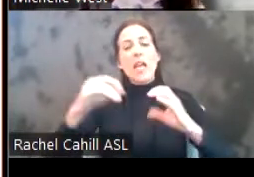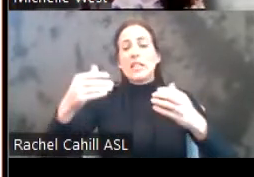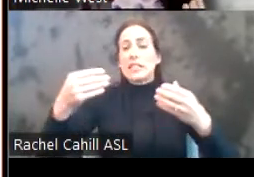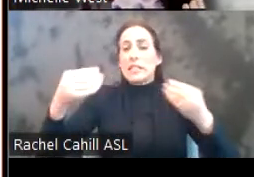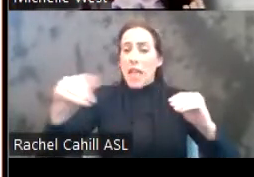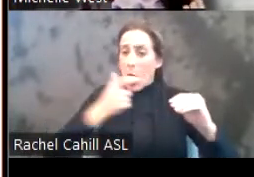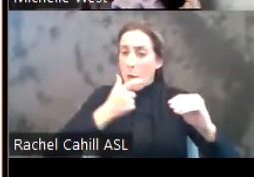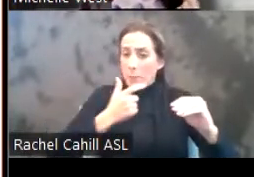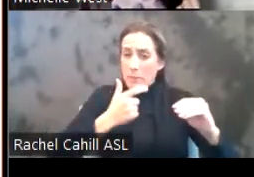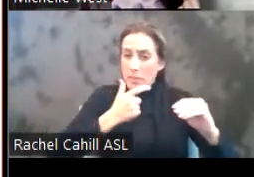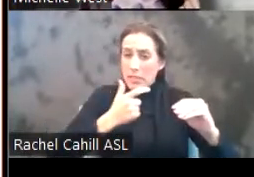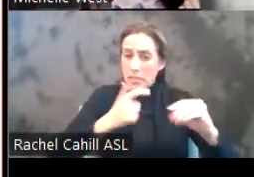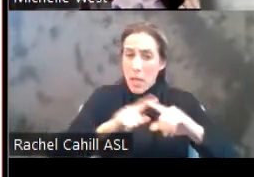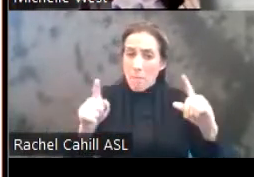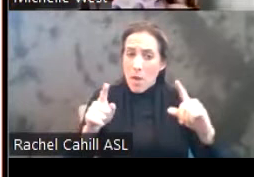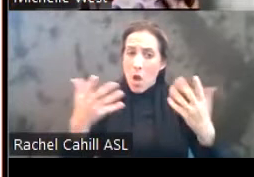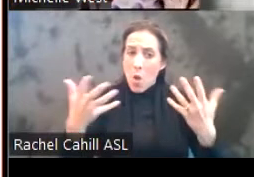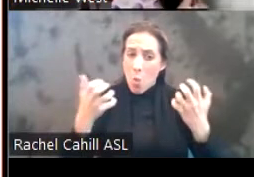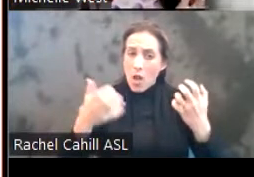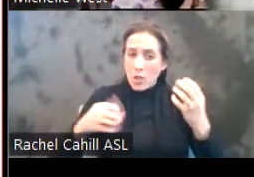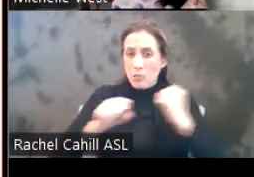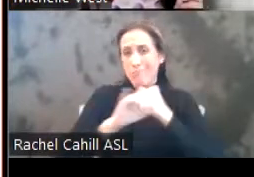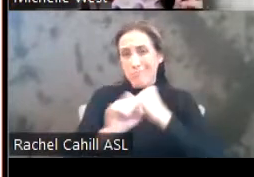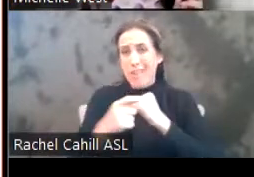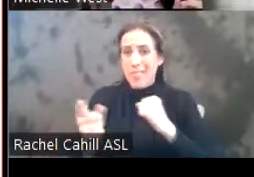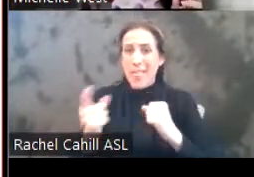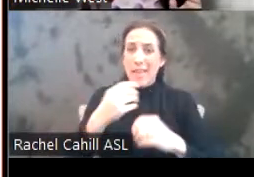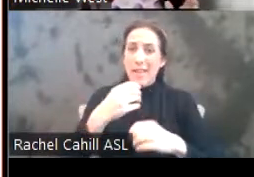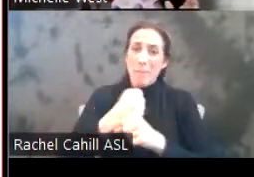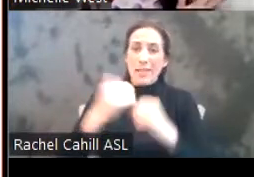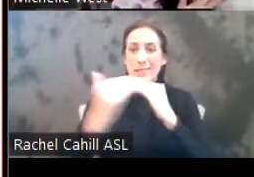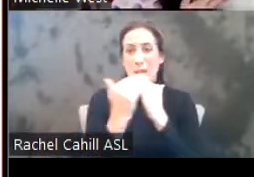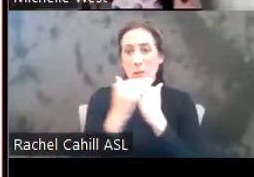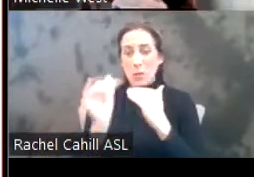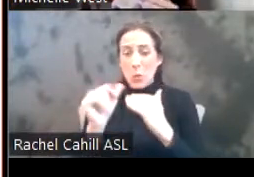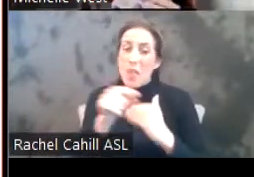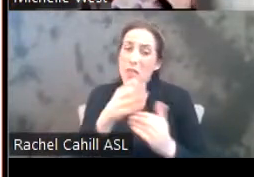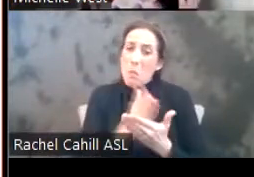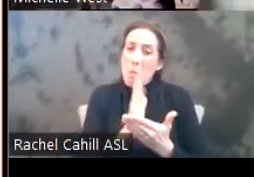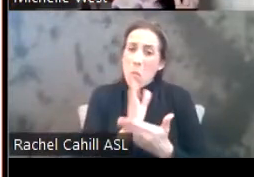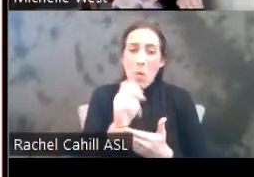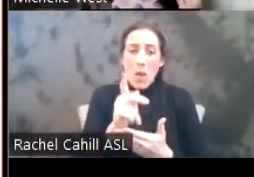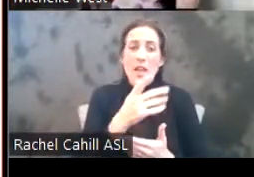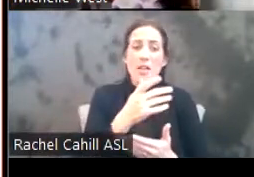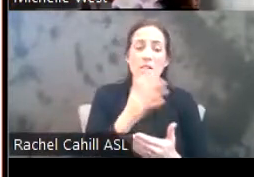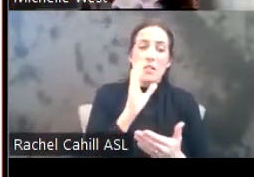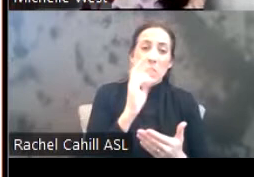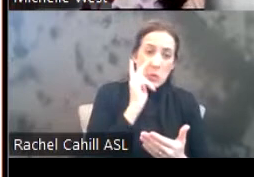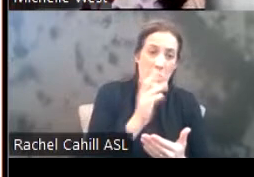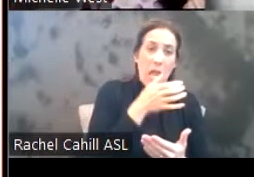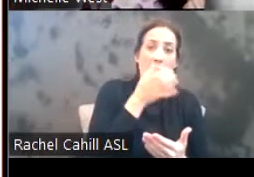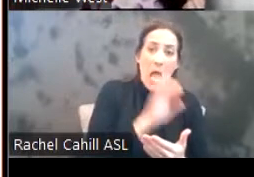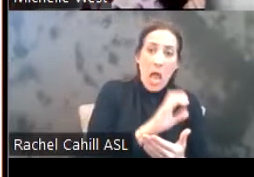get subs. This is okay, this ad, because it says our subs are hot. You see that, you see their